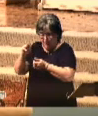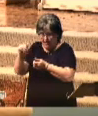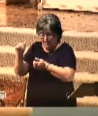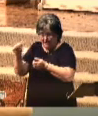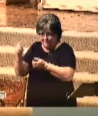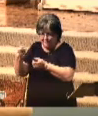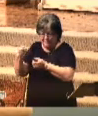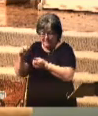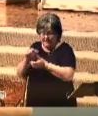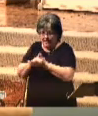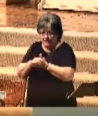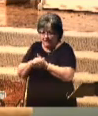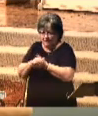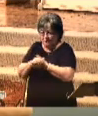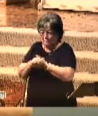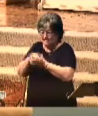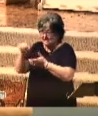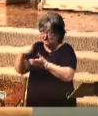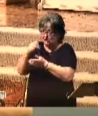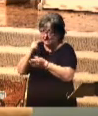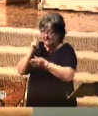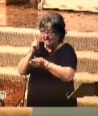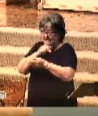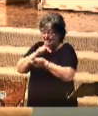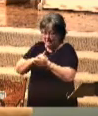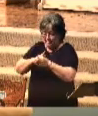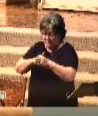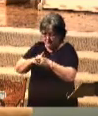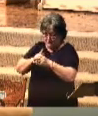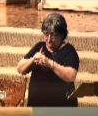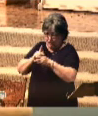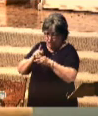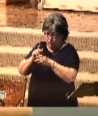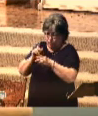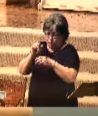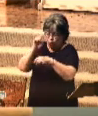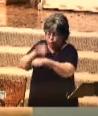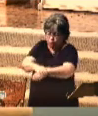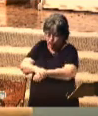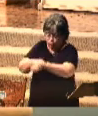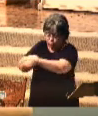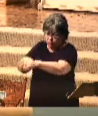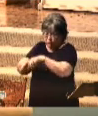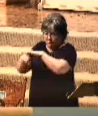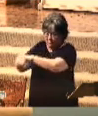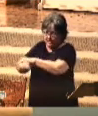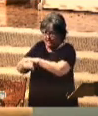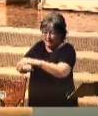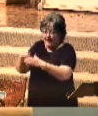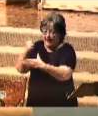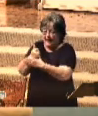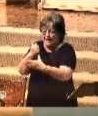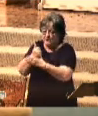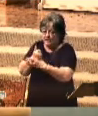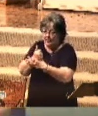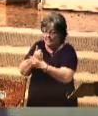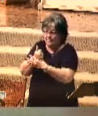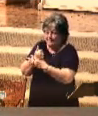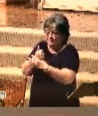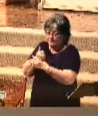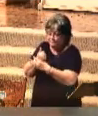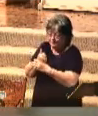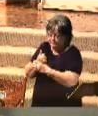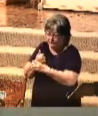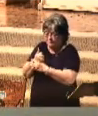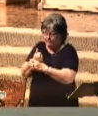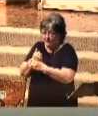Just run over by these other kings, and they took Lot and his family hostage. And Abraham, he armed